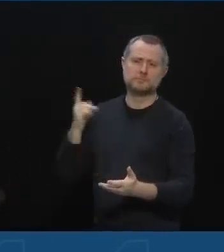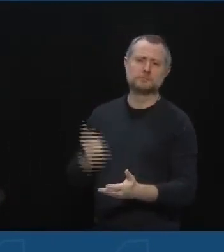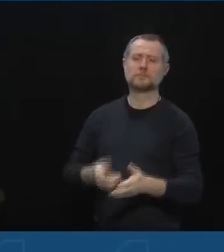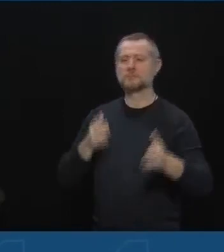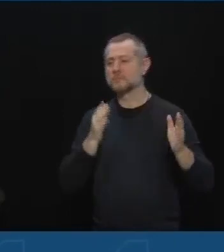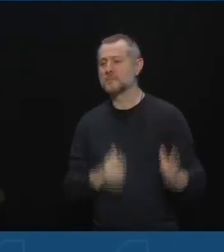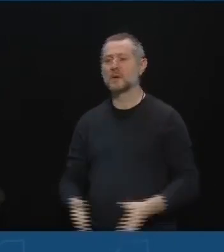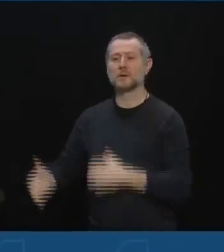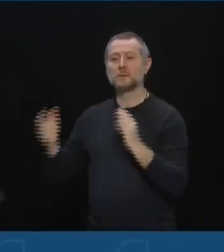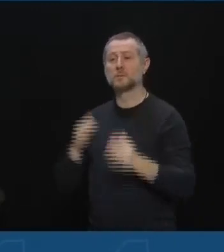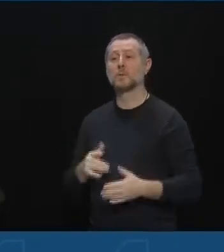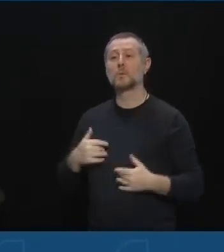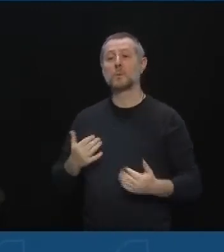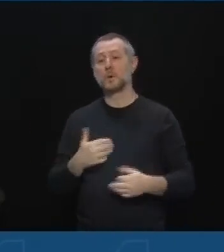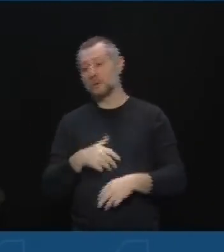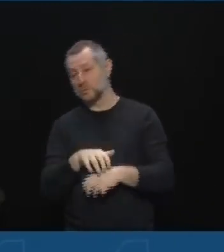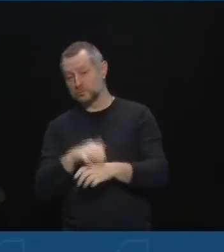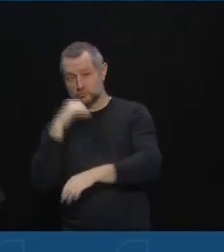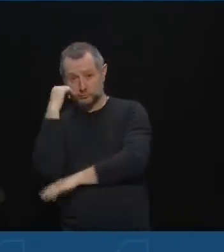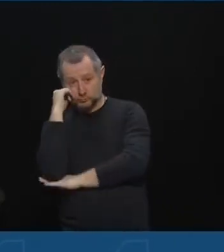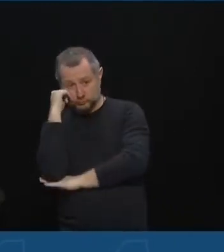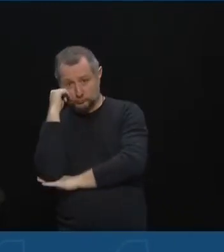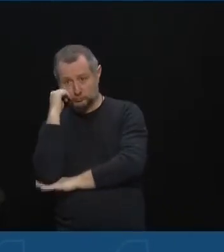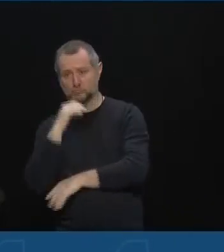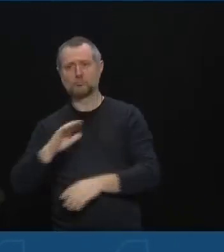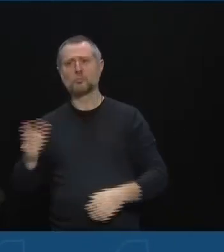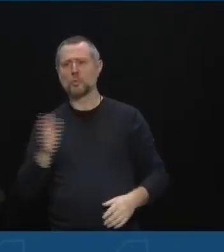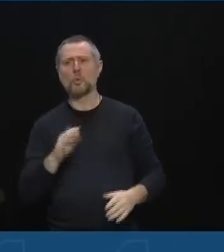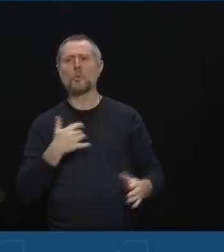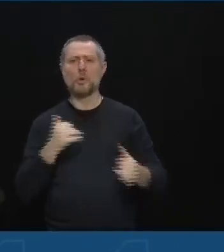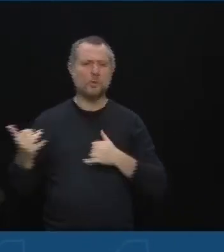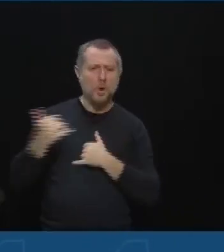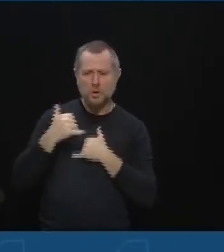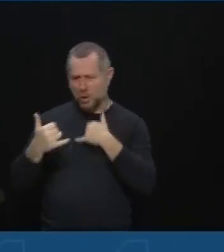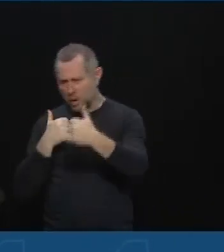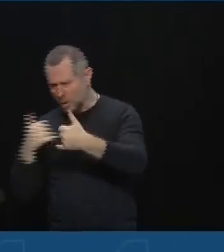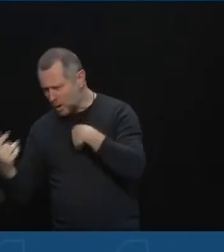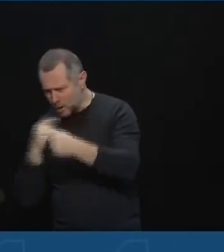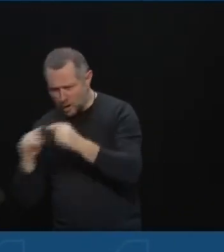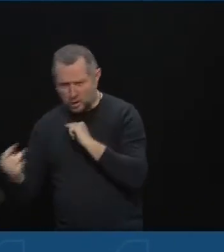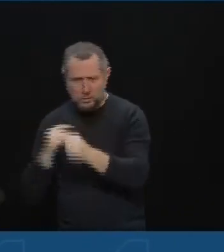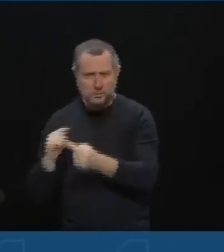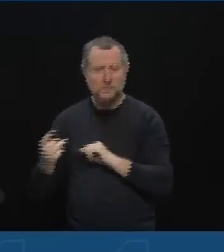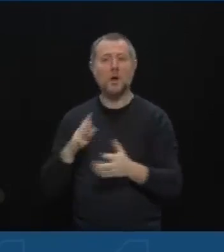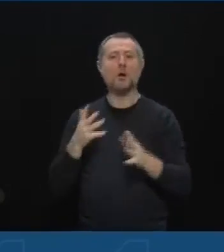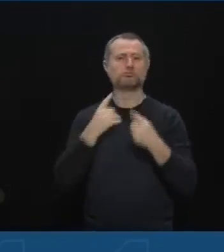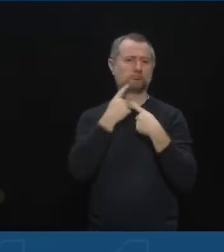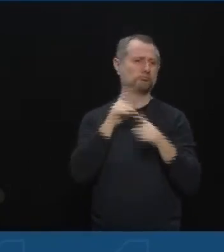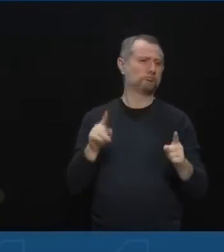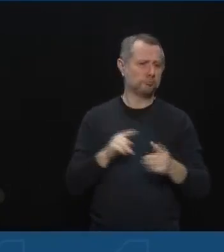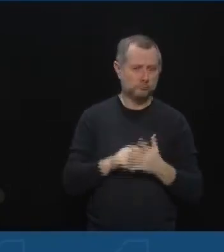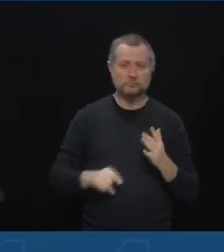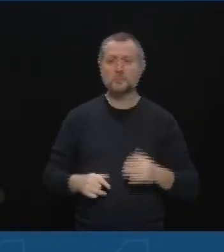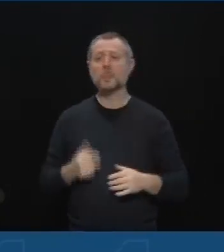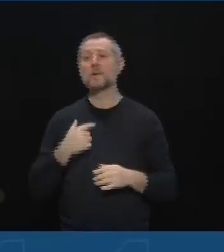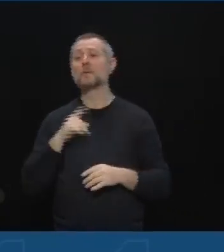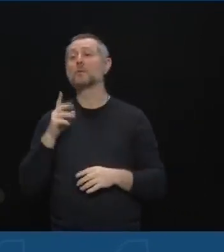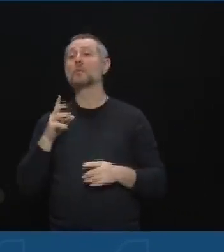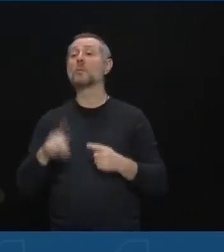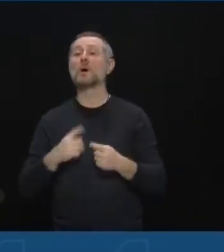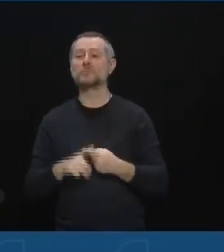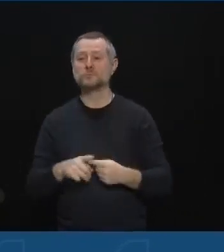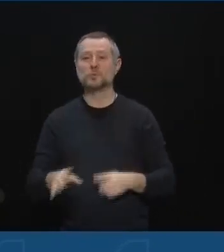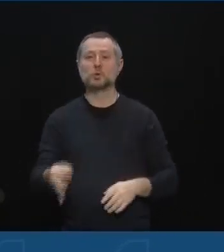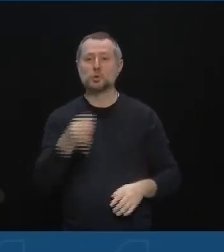not waiting. We've already been on the phone working to make sure that this becomes a reality, not in 100 years, but soon and